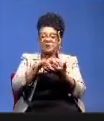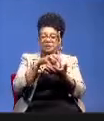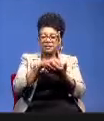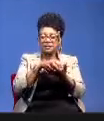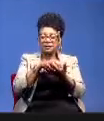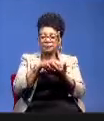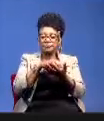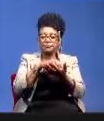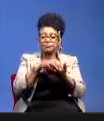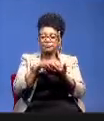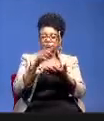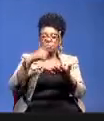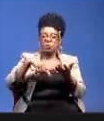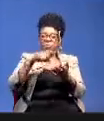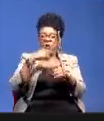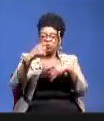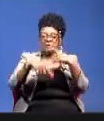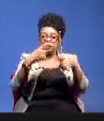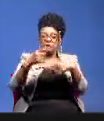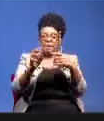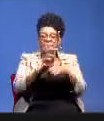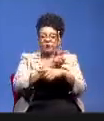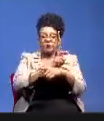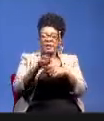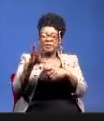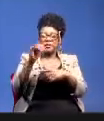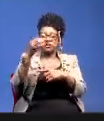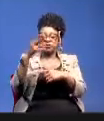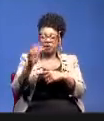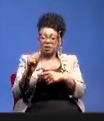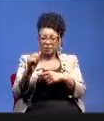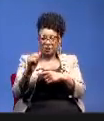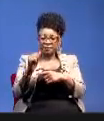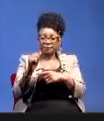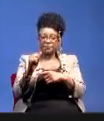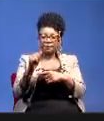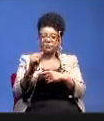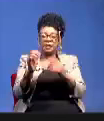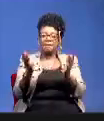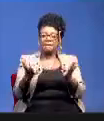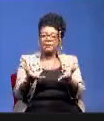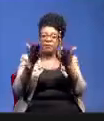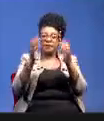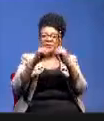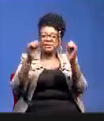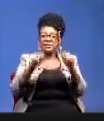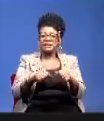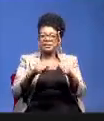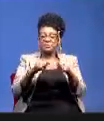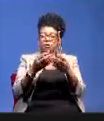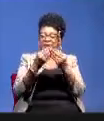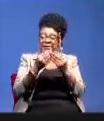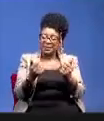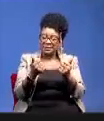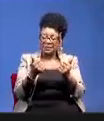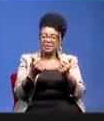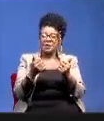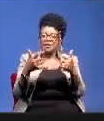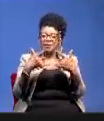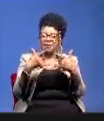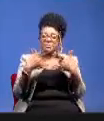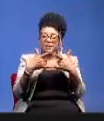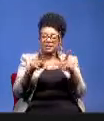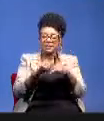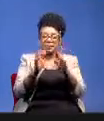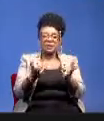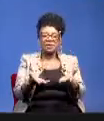status. We will continue monitoring the SHA rollout. We will continue improving the system. We will address the funding gaps